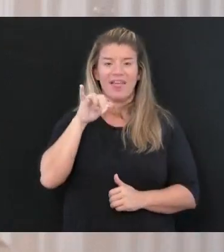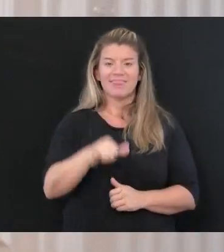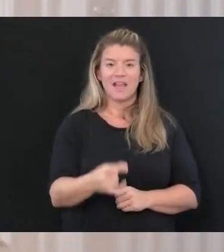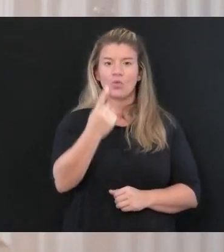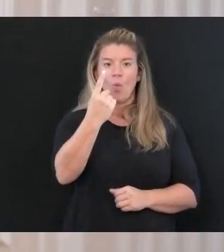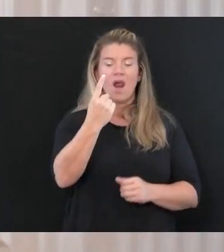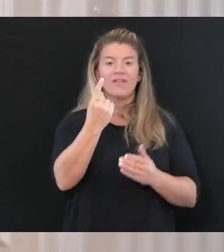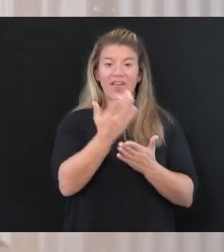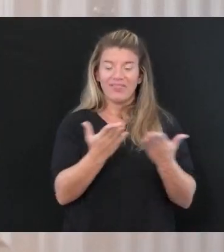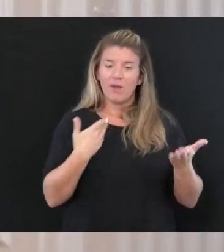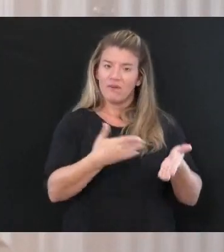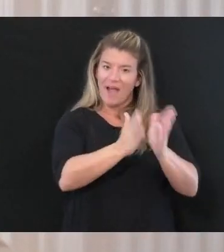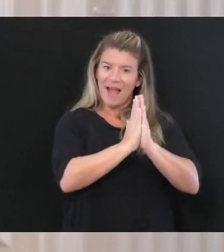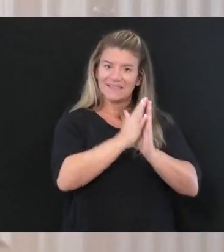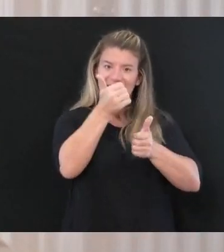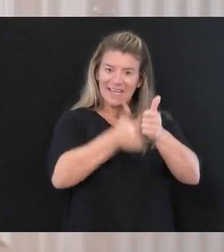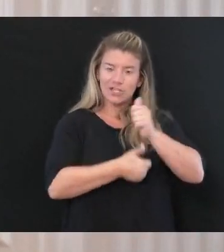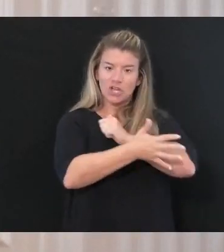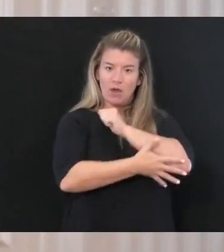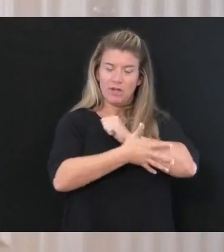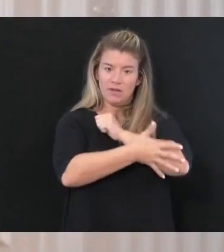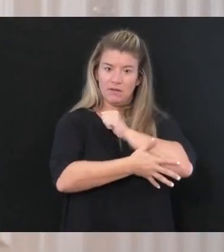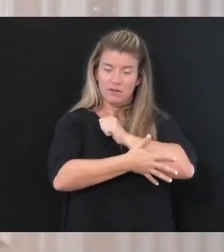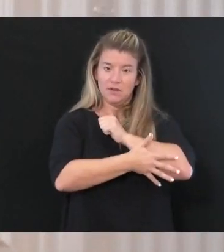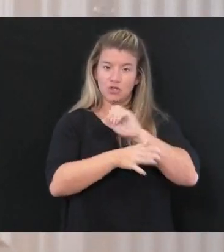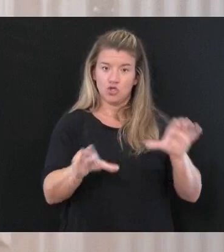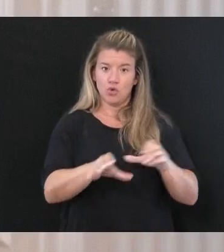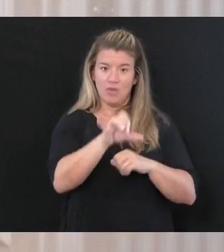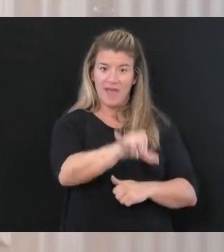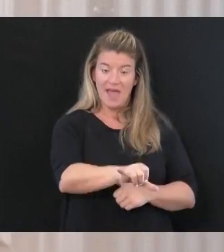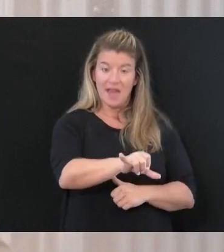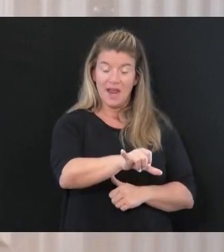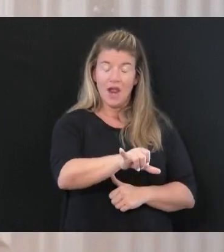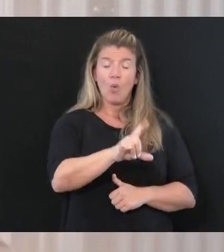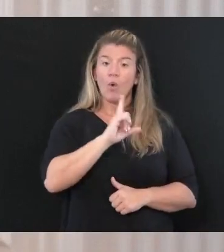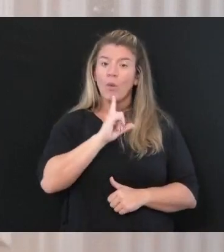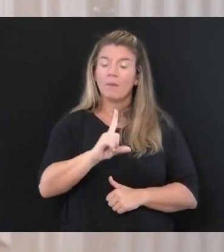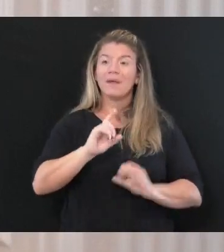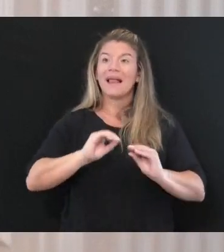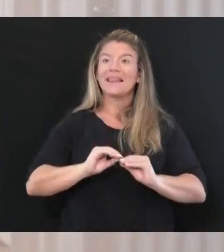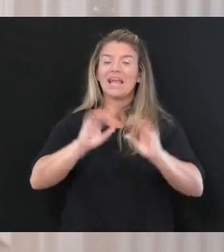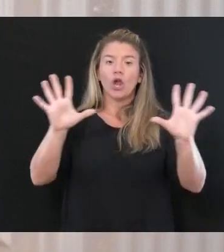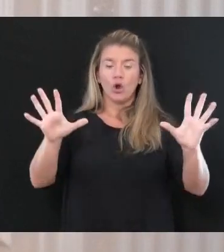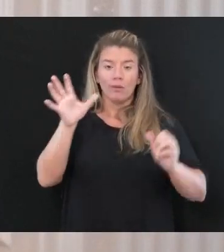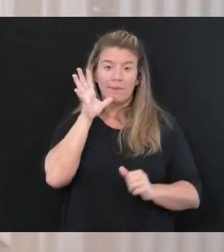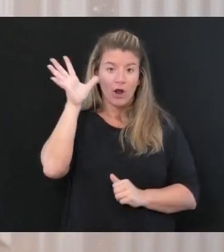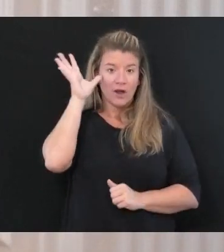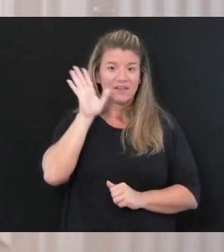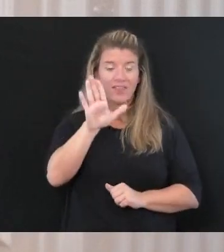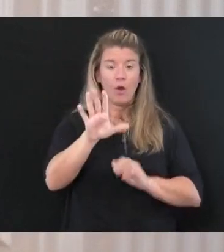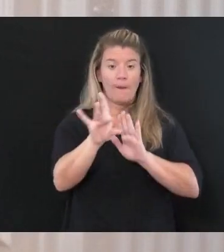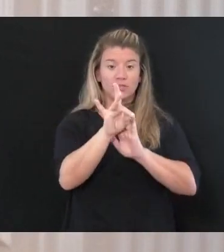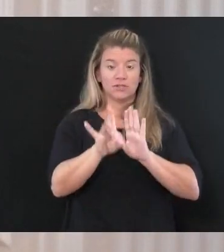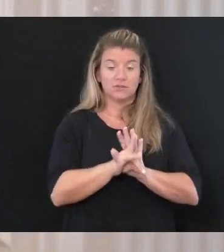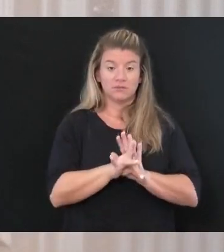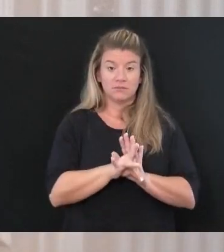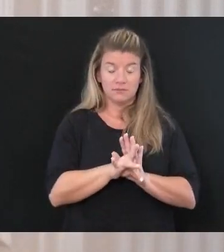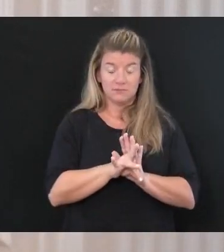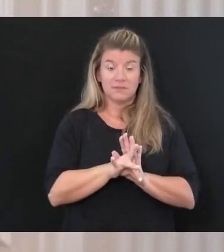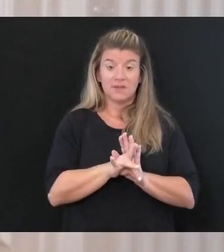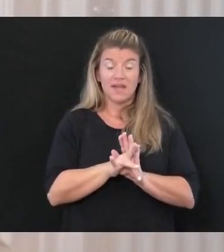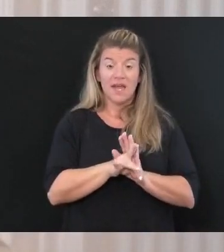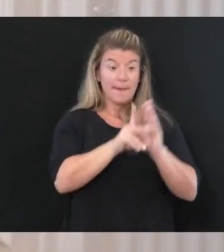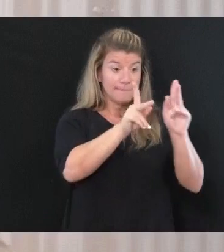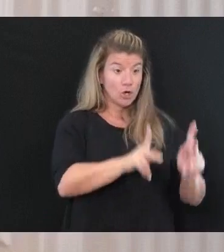we've asked the counties to do is, again, being very clear with parents the options they have first and foremost.